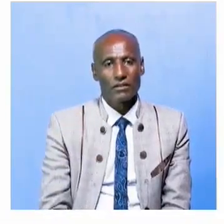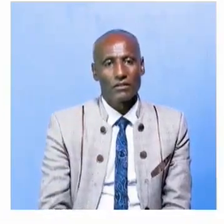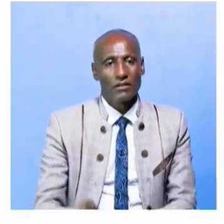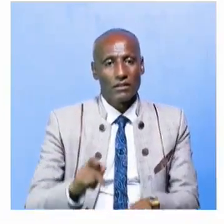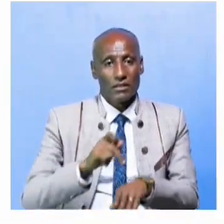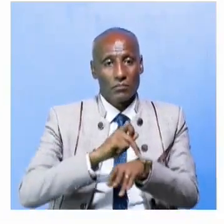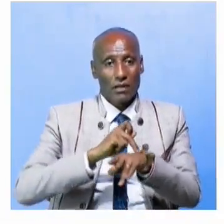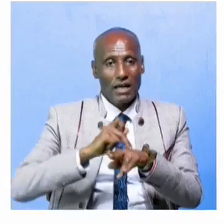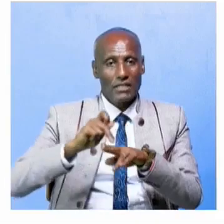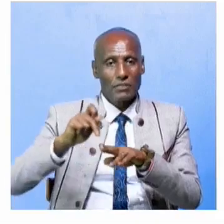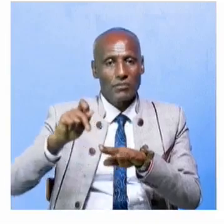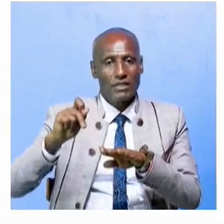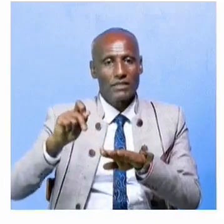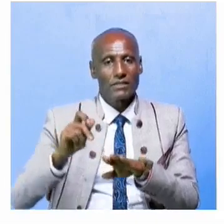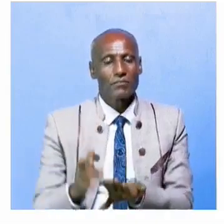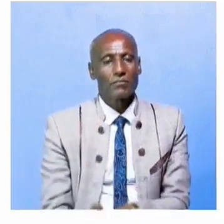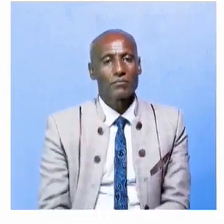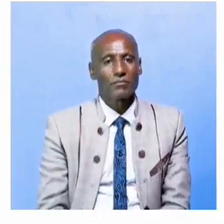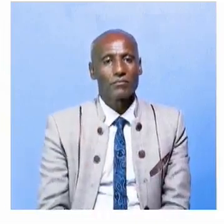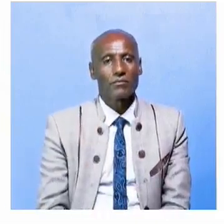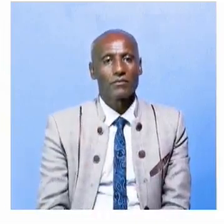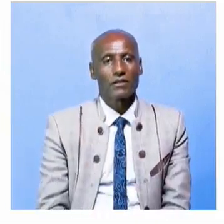blank space